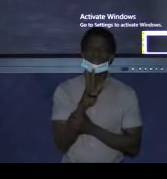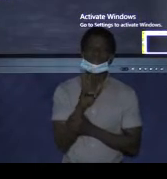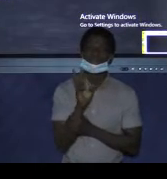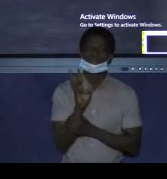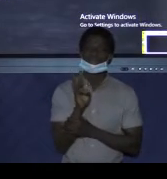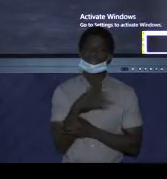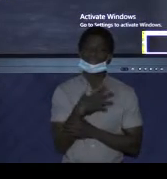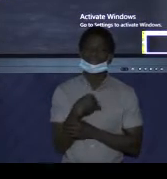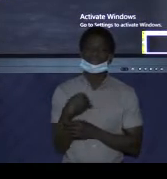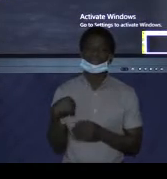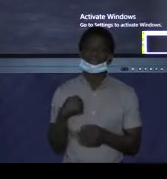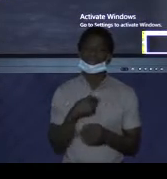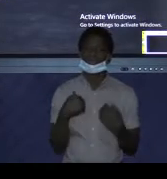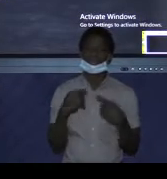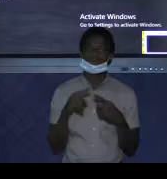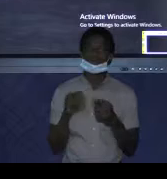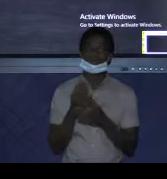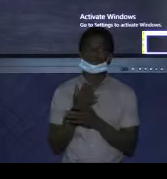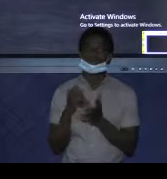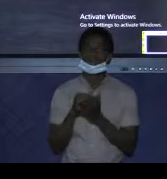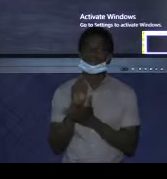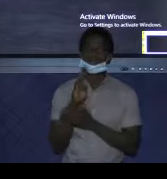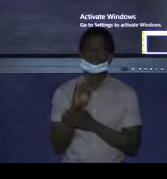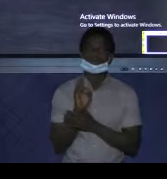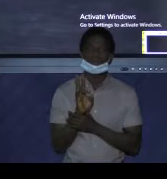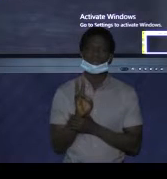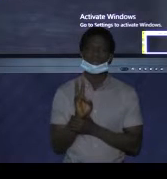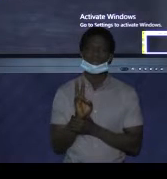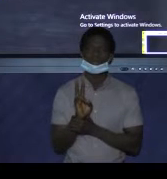6336. Then we have to divide that by 7.